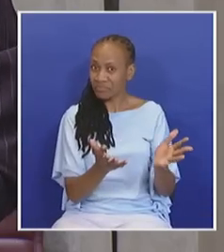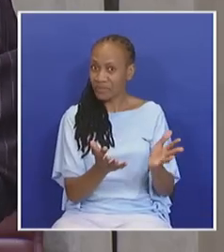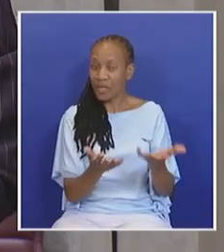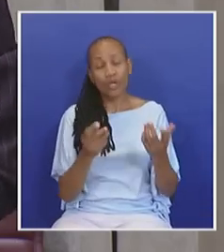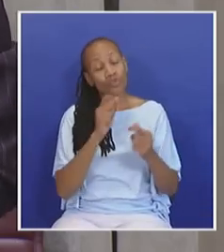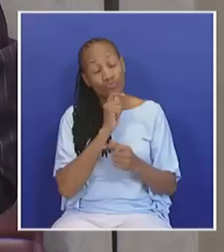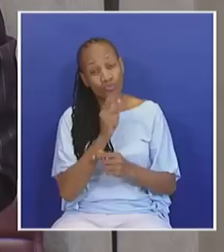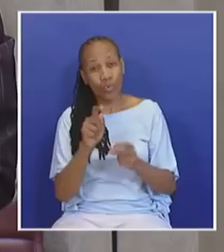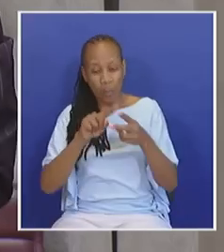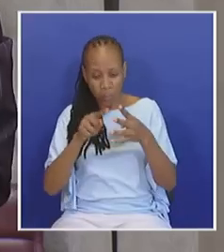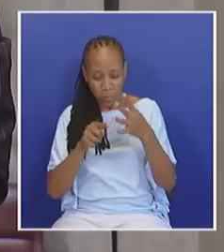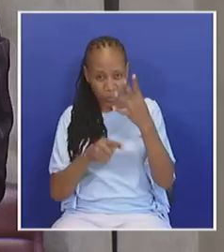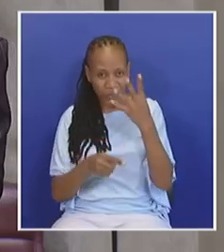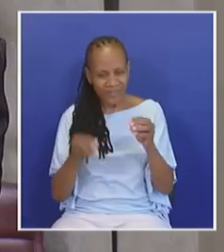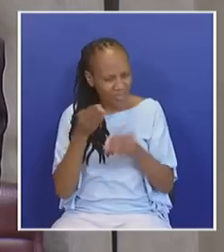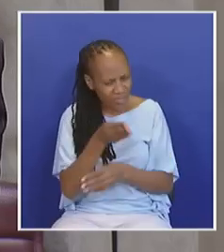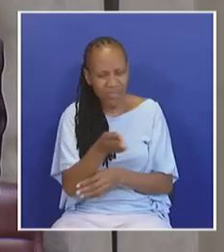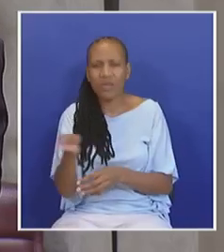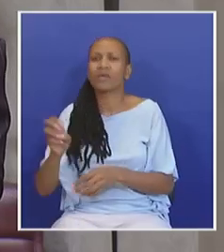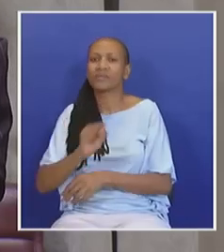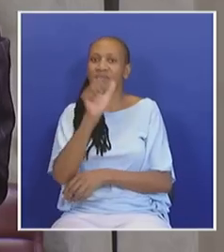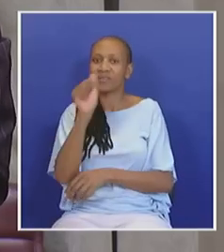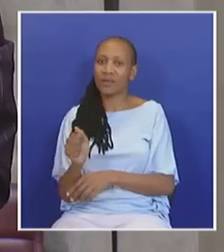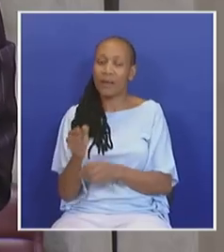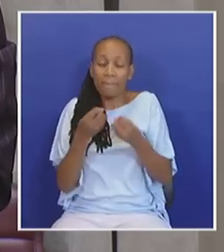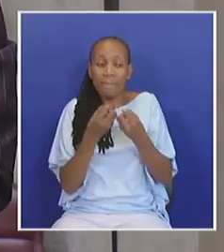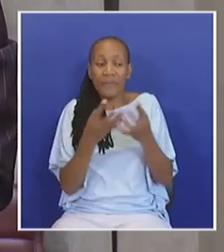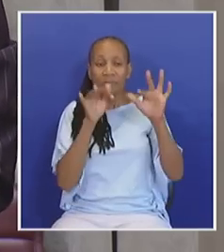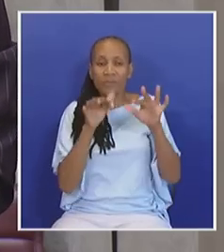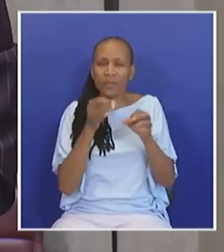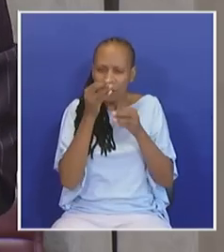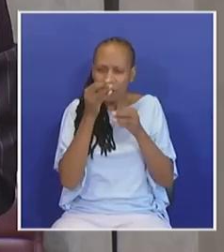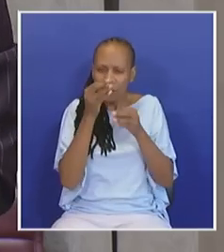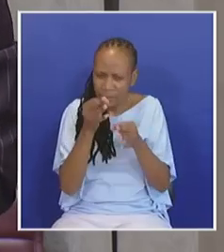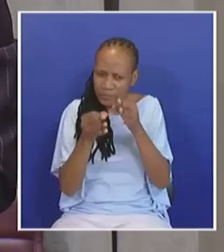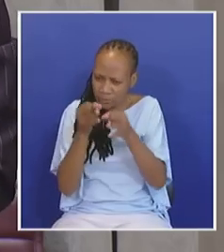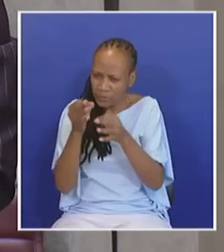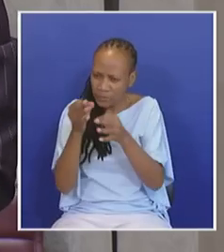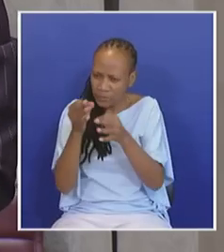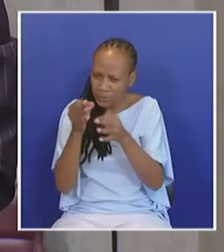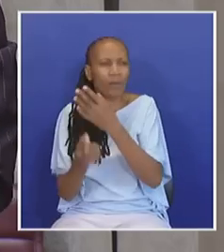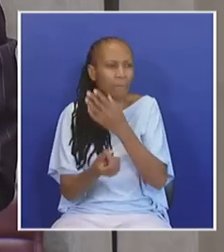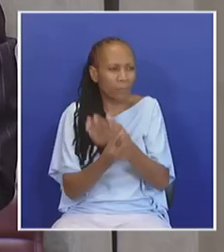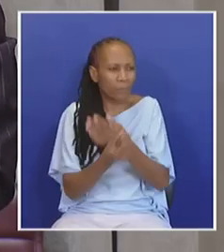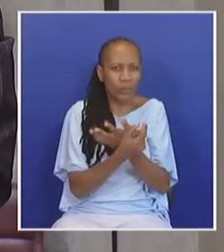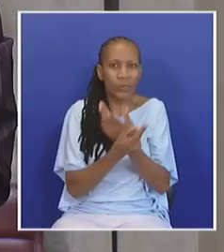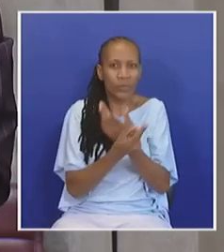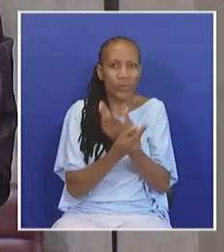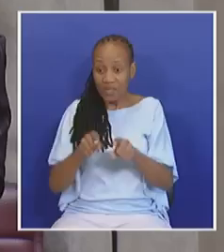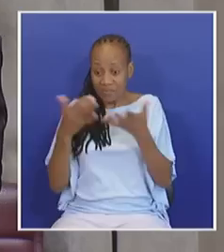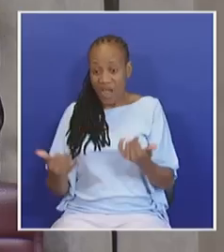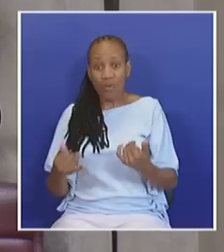and unconscious beliefs of the many that explain the extreme actions of the few, some of whom stride these august chambers with